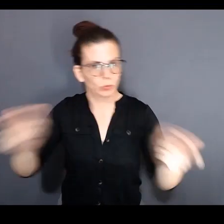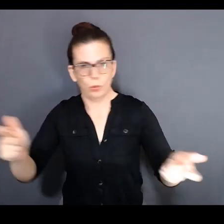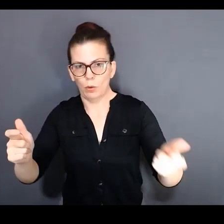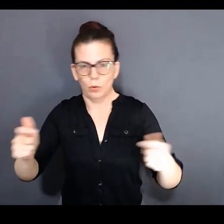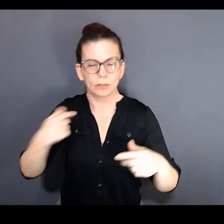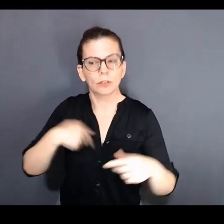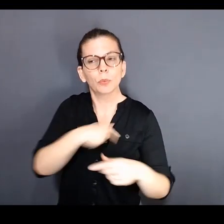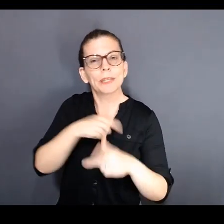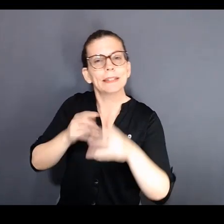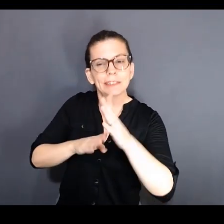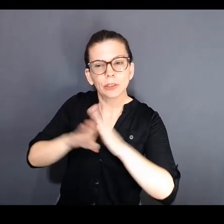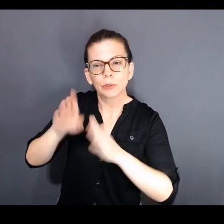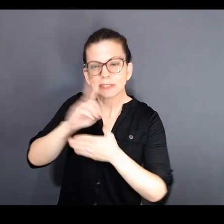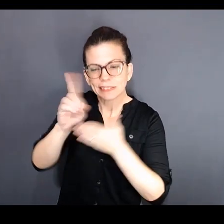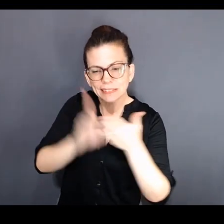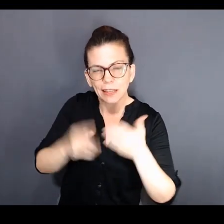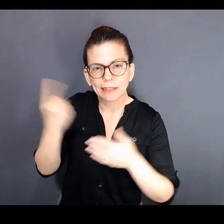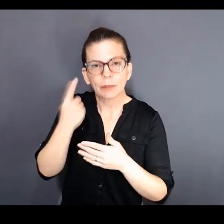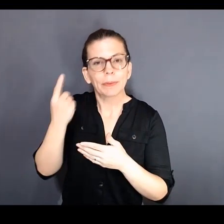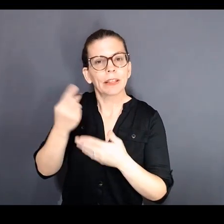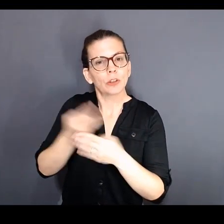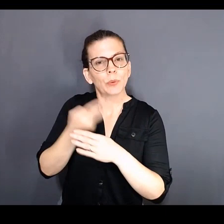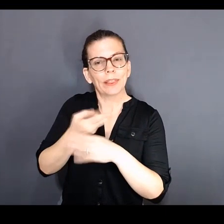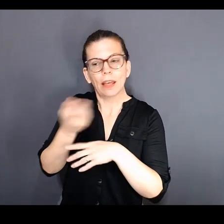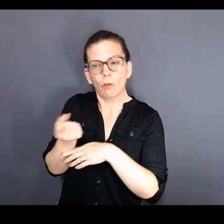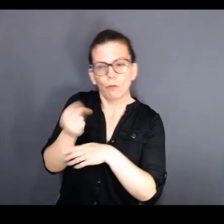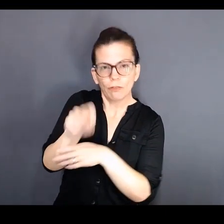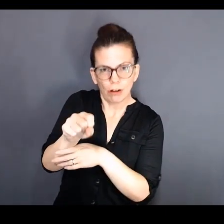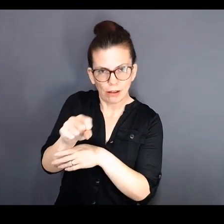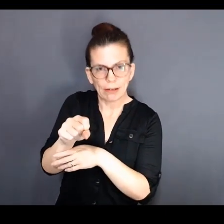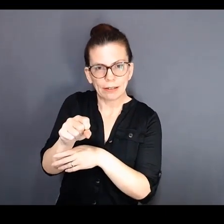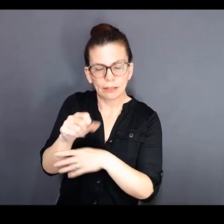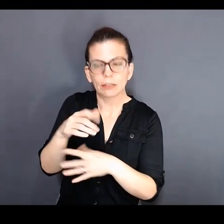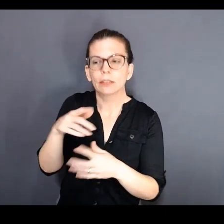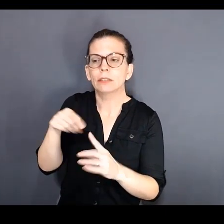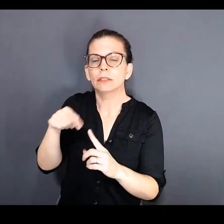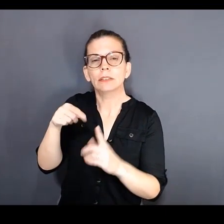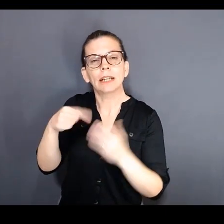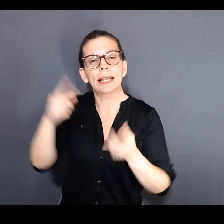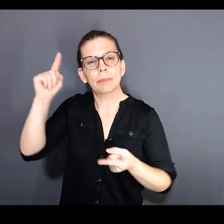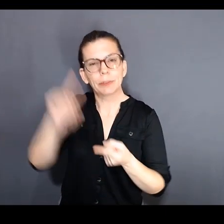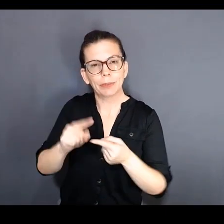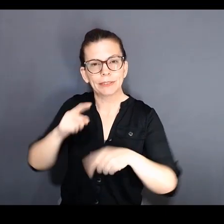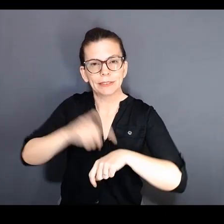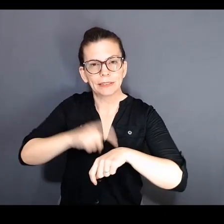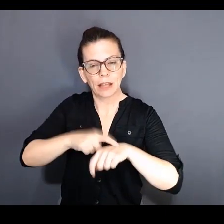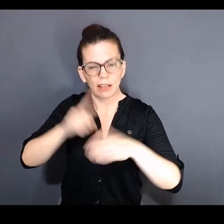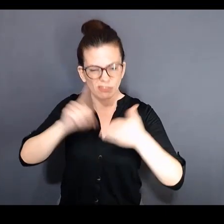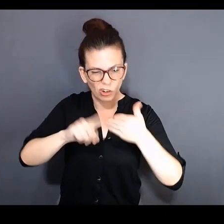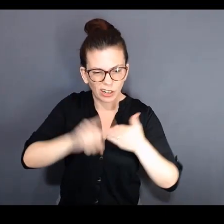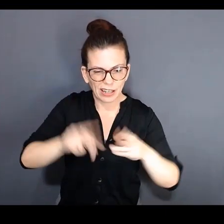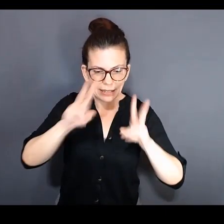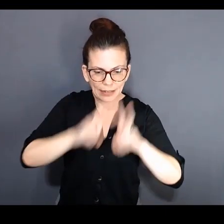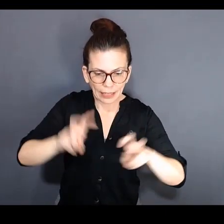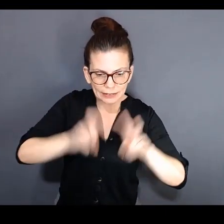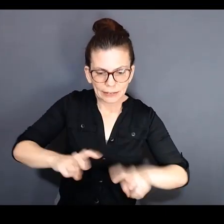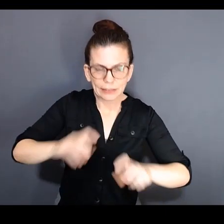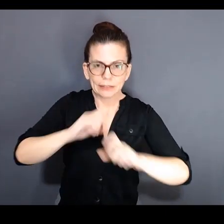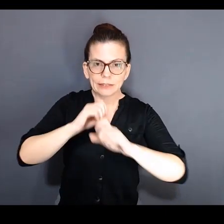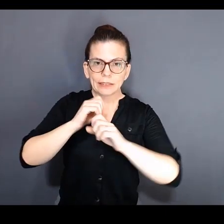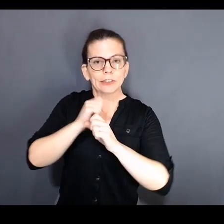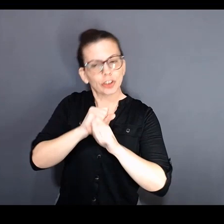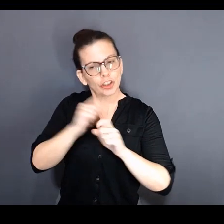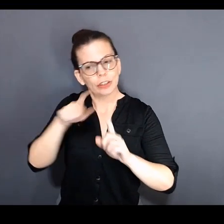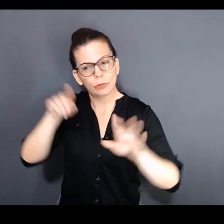exponentially. So we had to design something which reduces that manual overhead and minimizes the time they spend on triage and analysis,